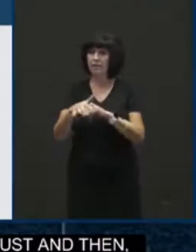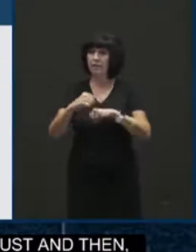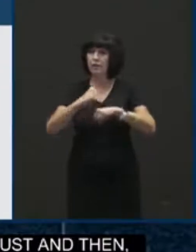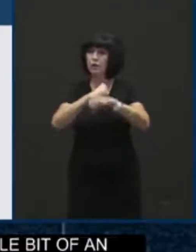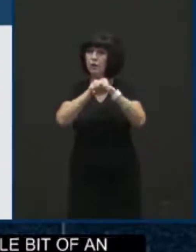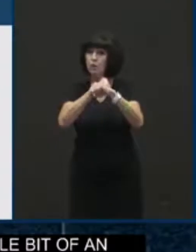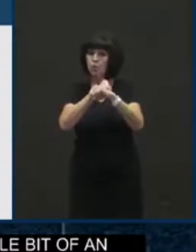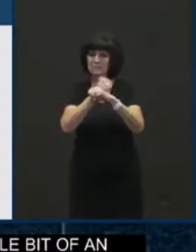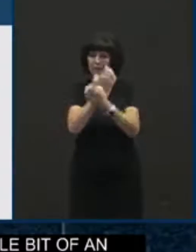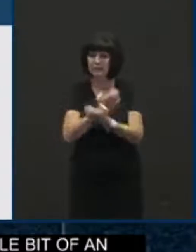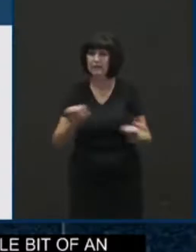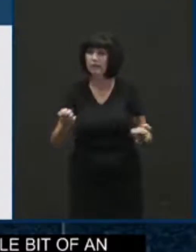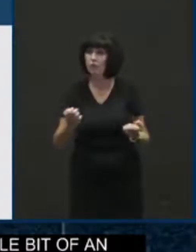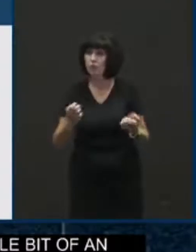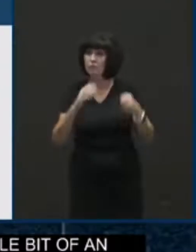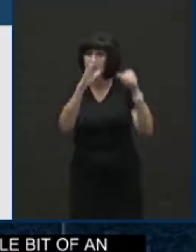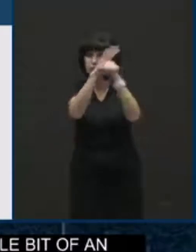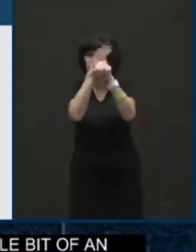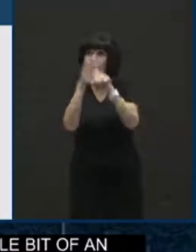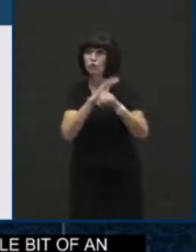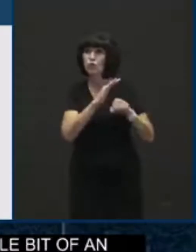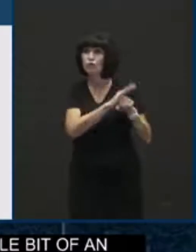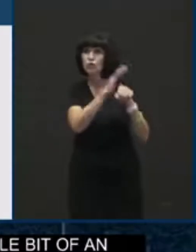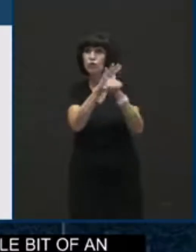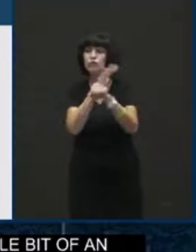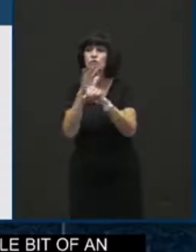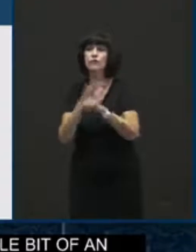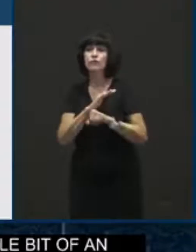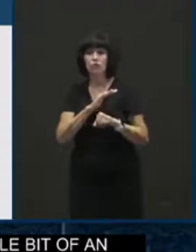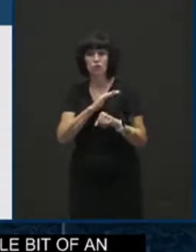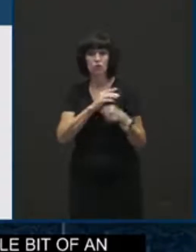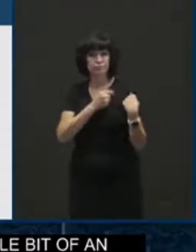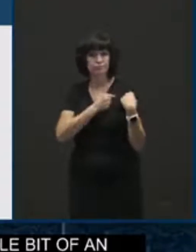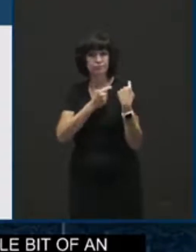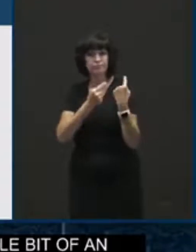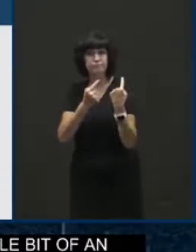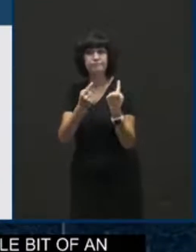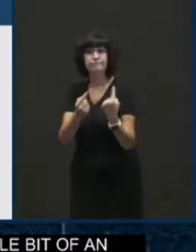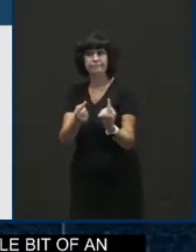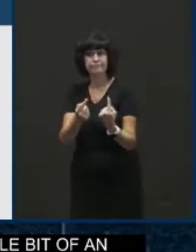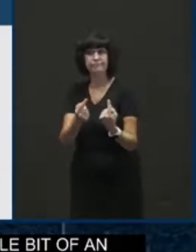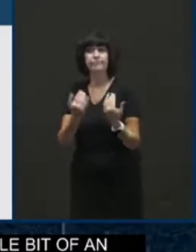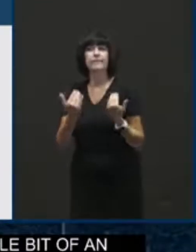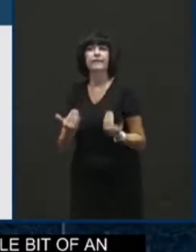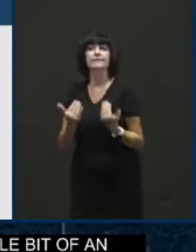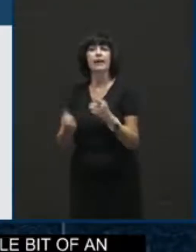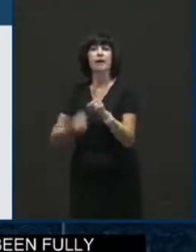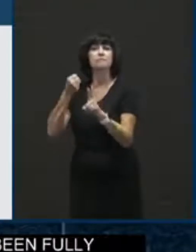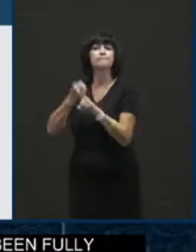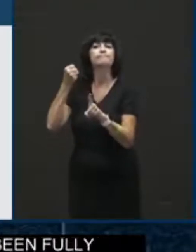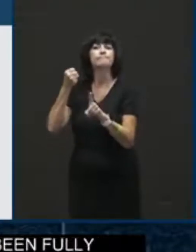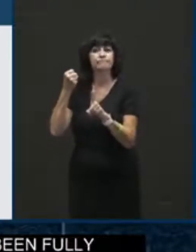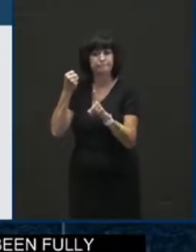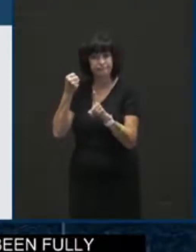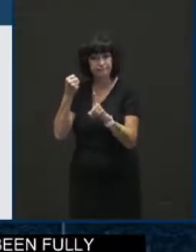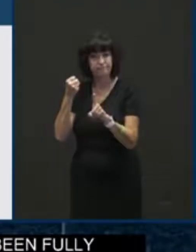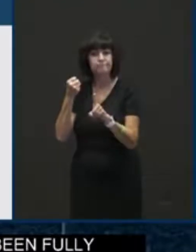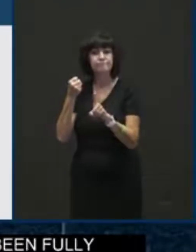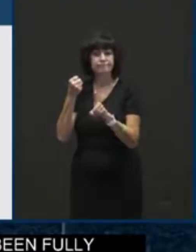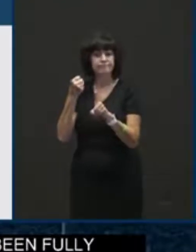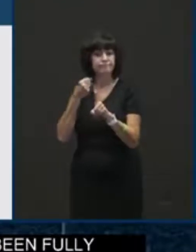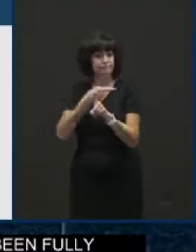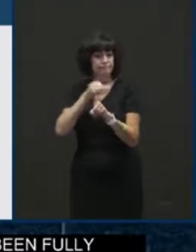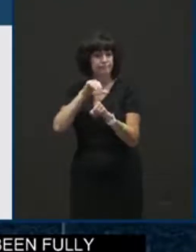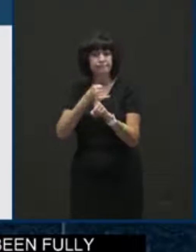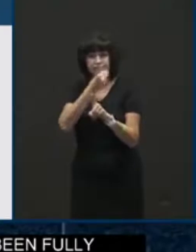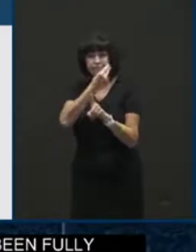PPE vessels have been fully filled up to the top. Now we have one, AJ, that's